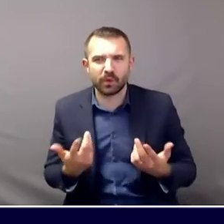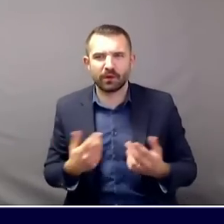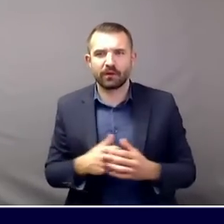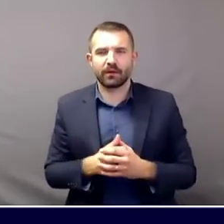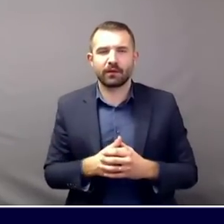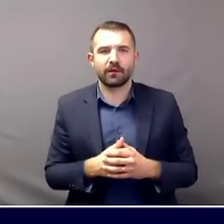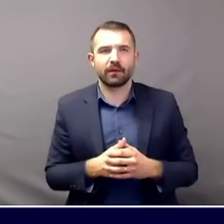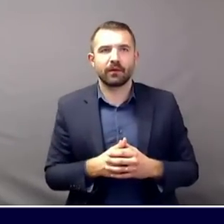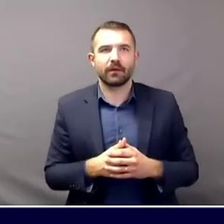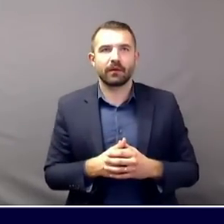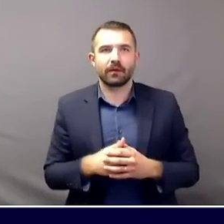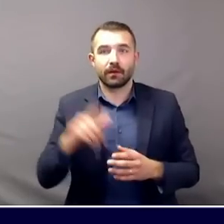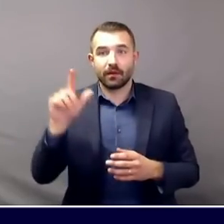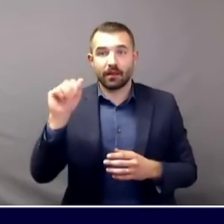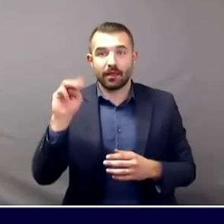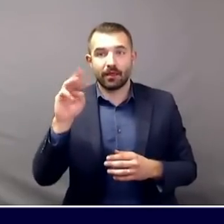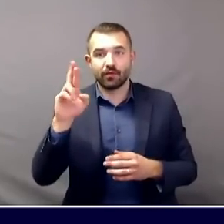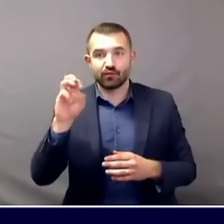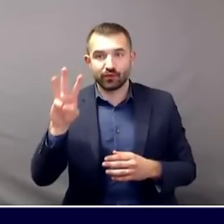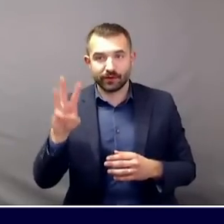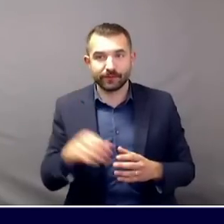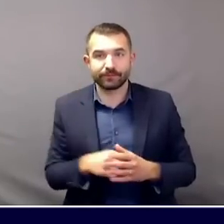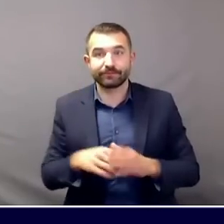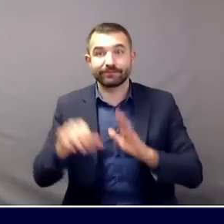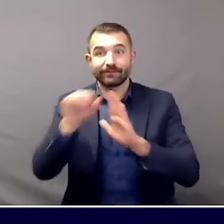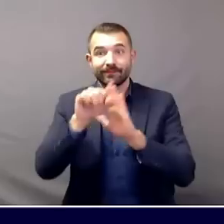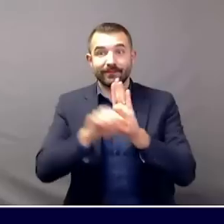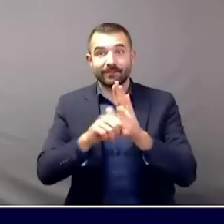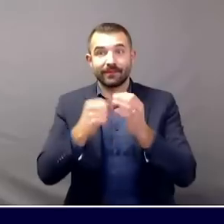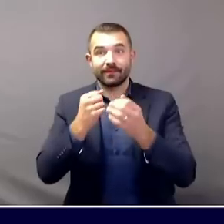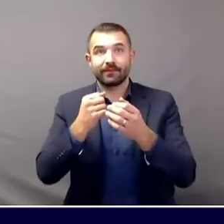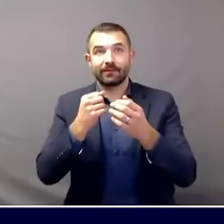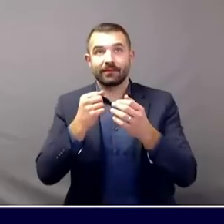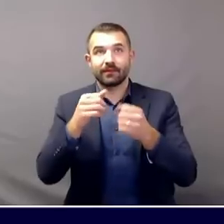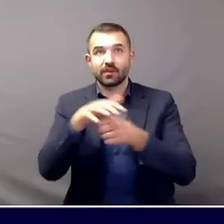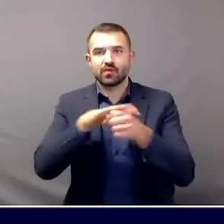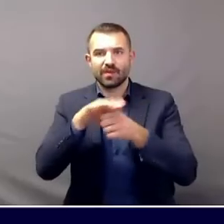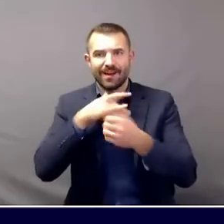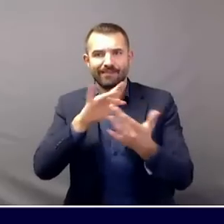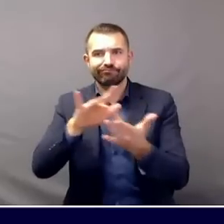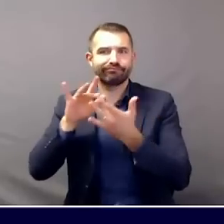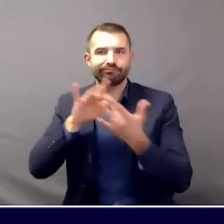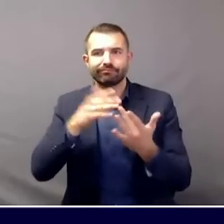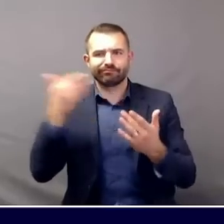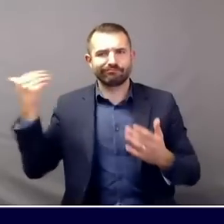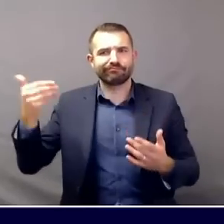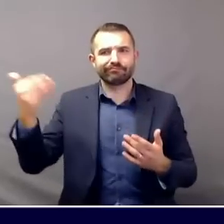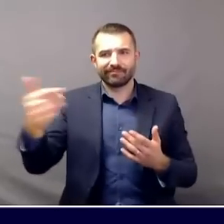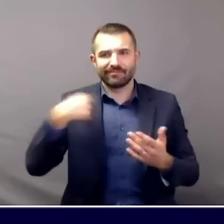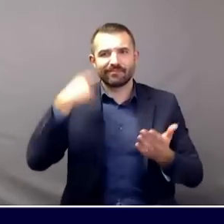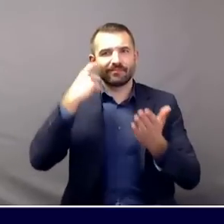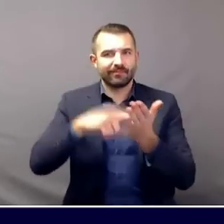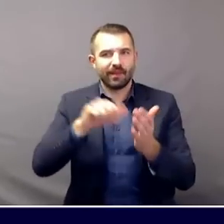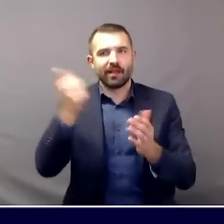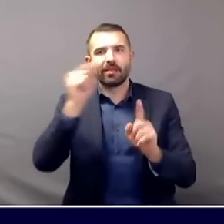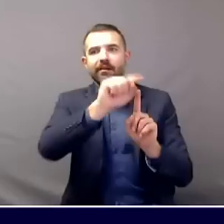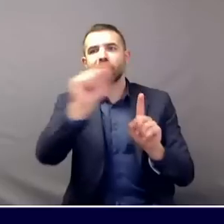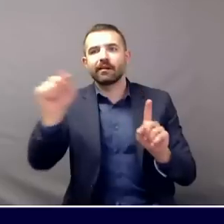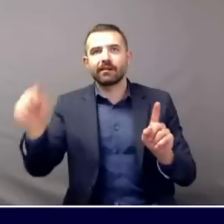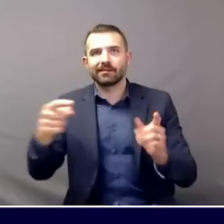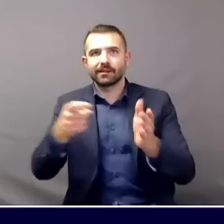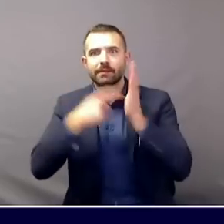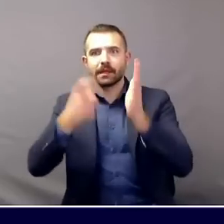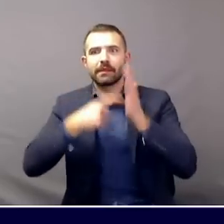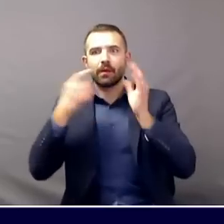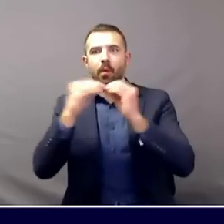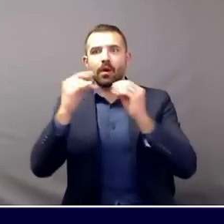the state-supported sites, and we also know that many of the other sites are seeing an increase in demand. Part of it is the Thanksgiving holiday. Part of